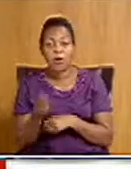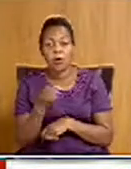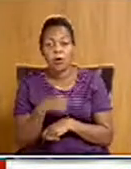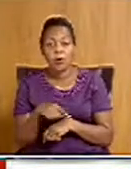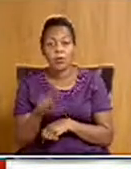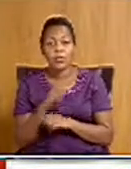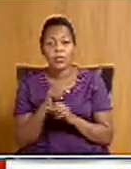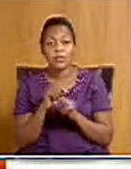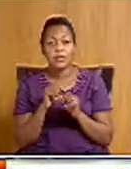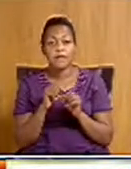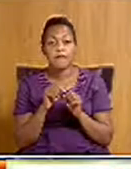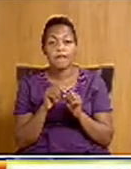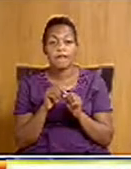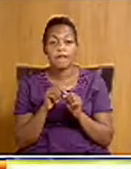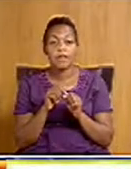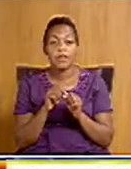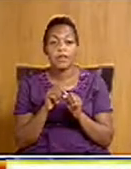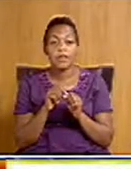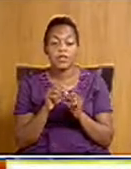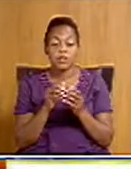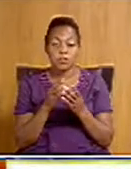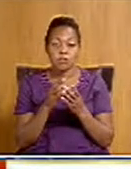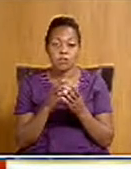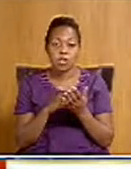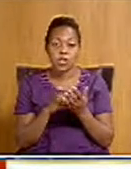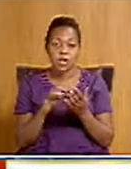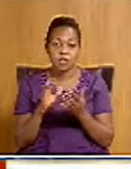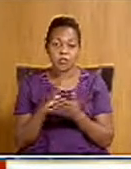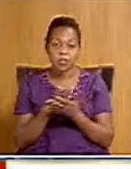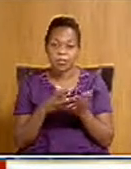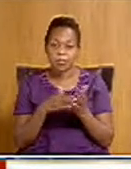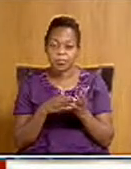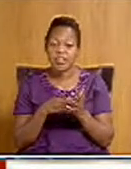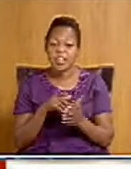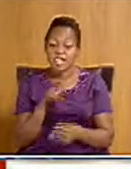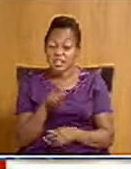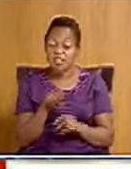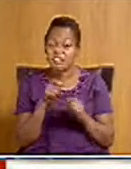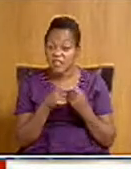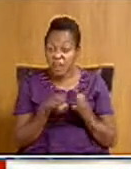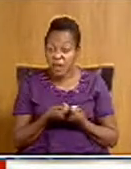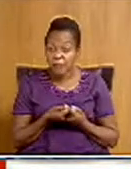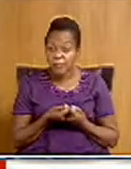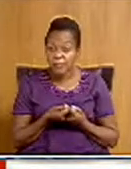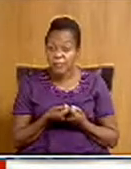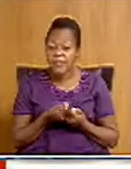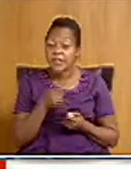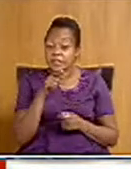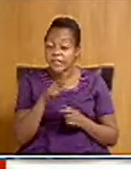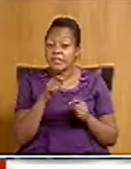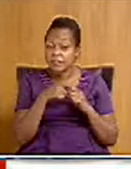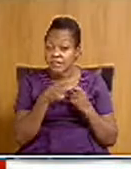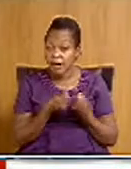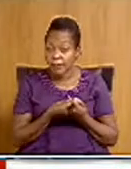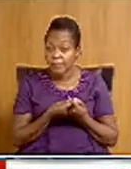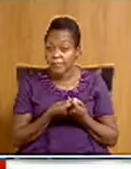compromise deal with some obstacles. Ha, exchange chino banana. Exchange